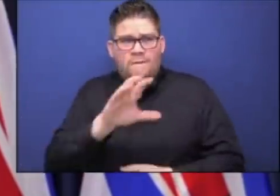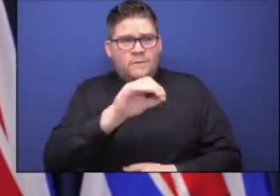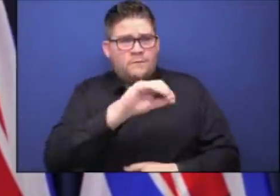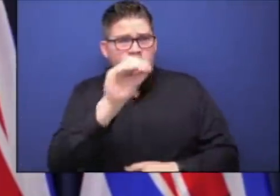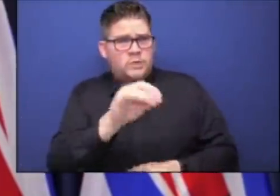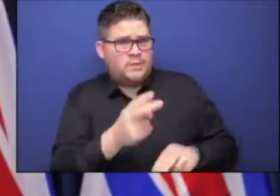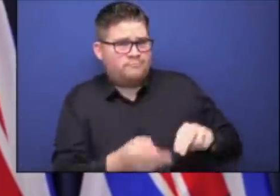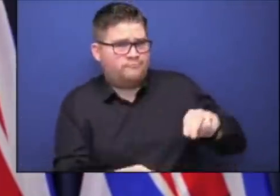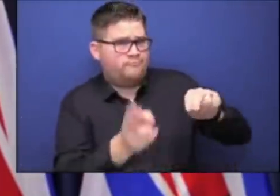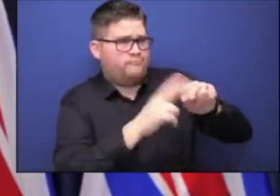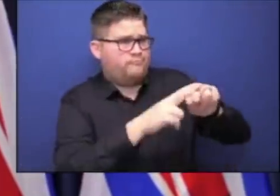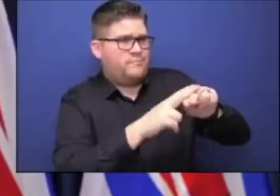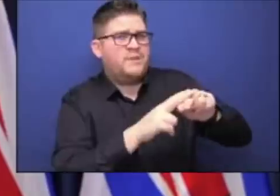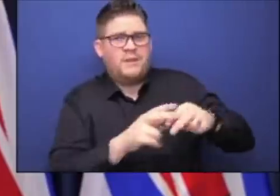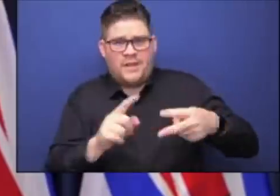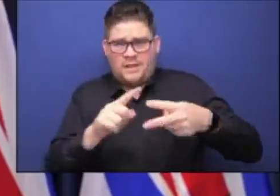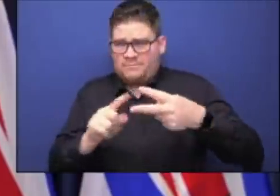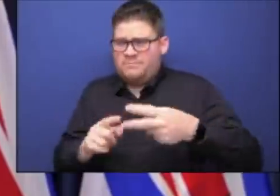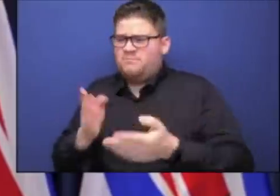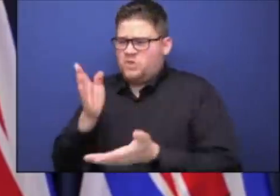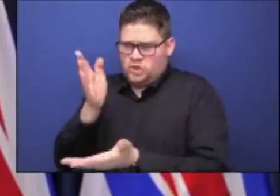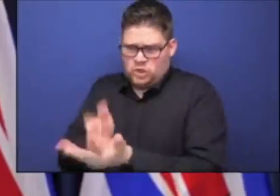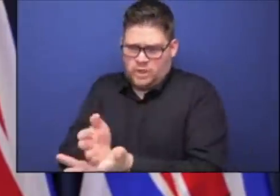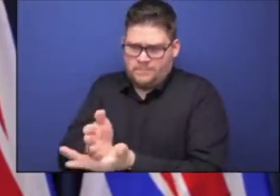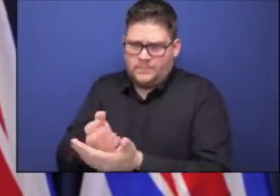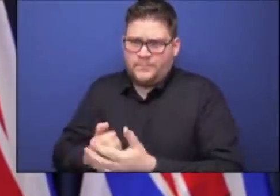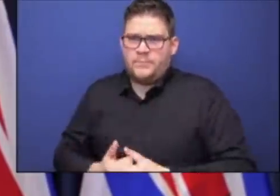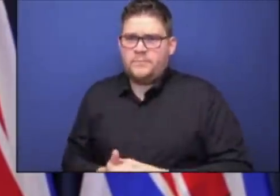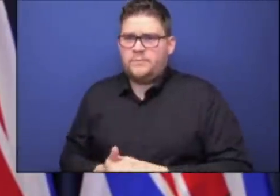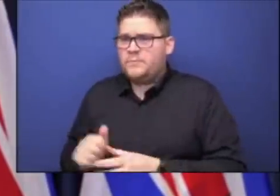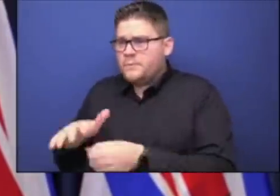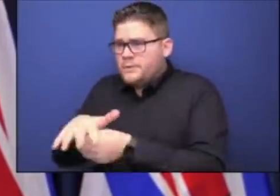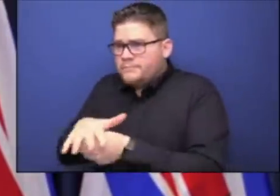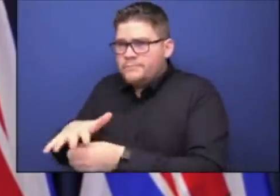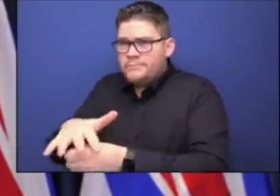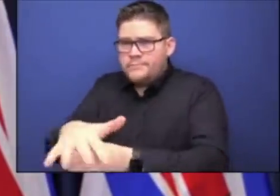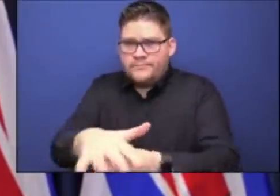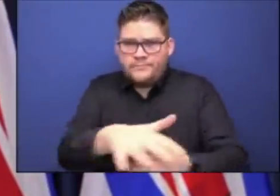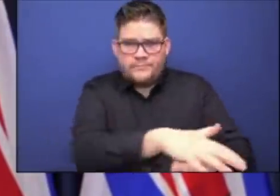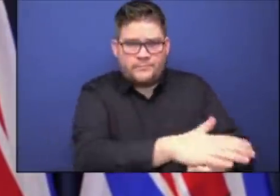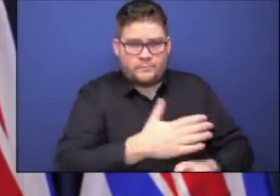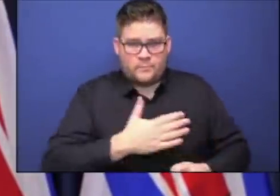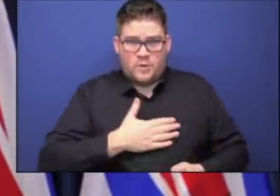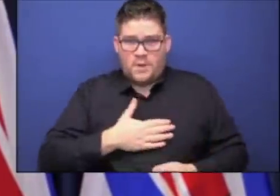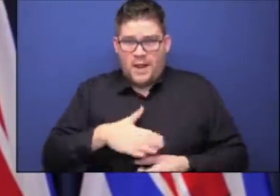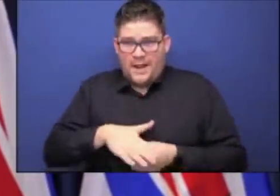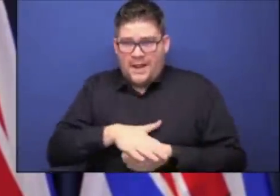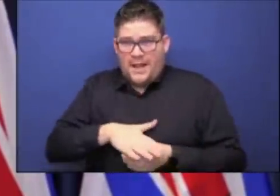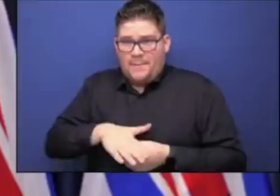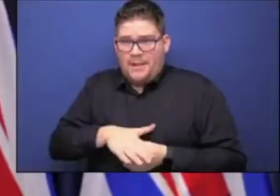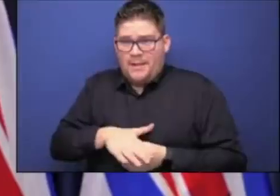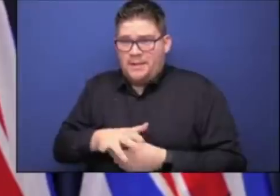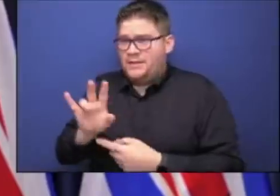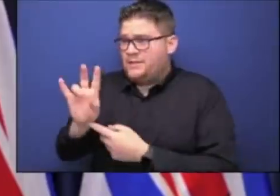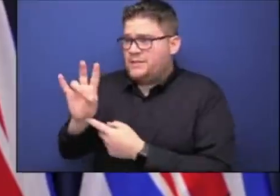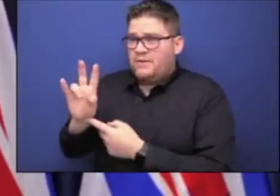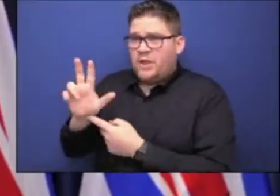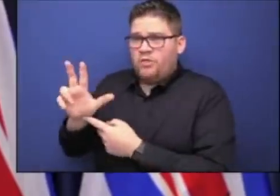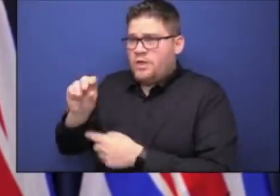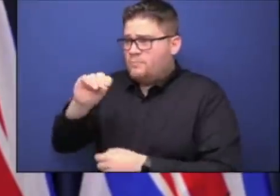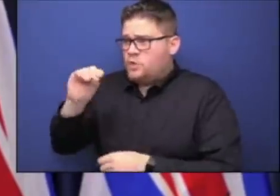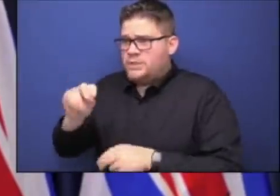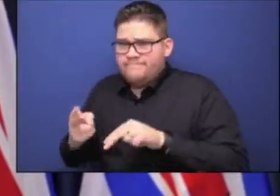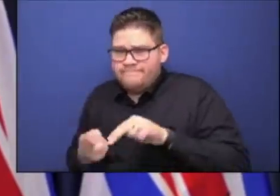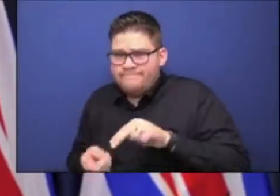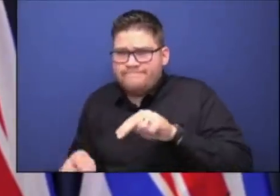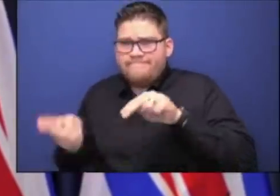well. Folks in my neighborhood were facing 73% rent increases under that clause. We got rid of it.